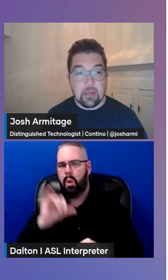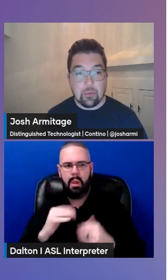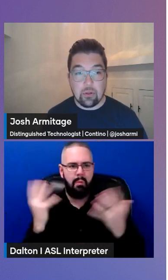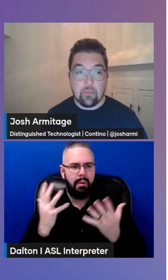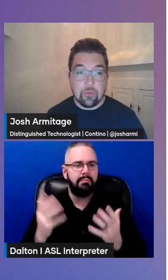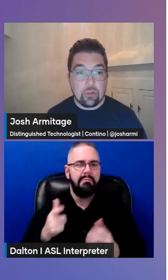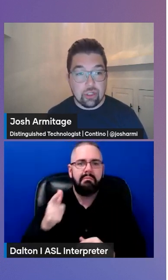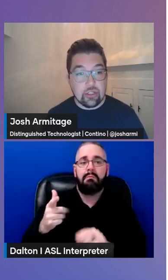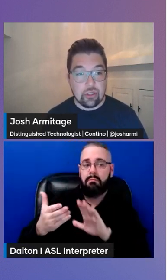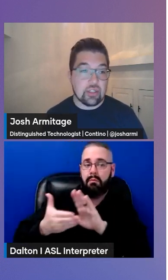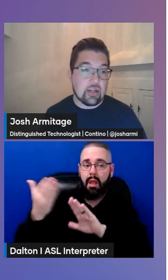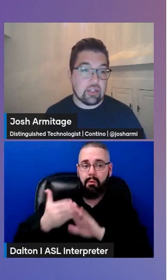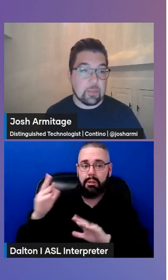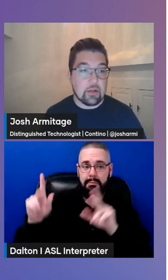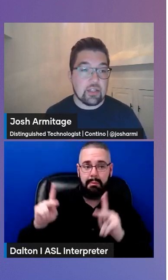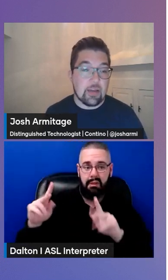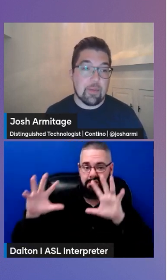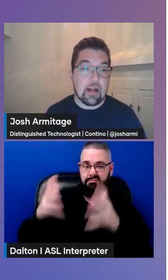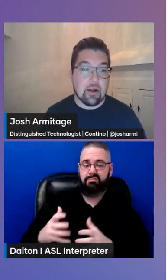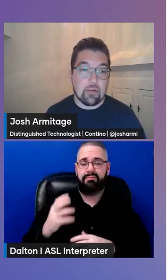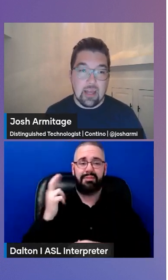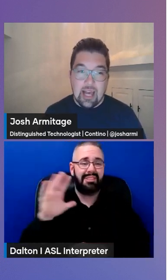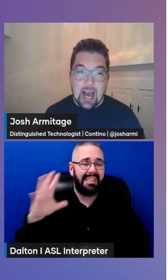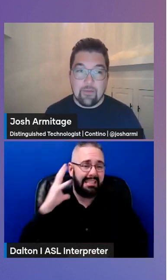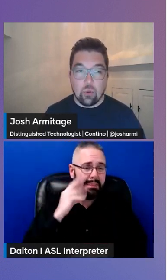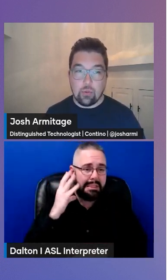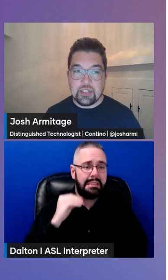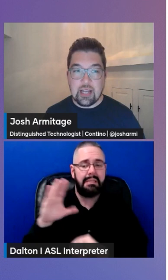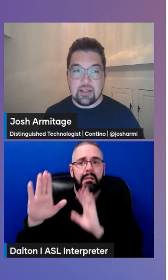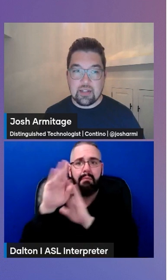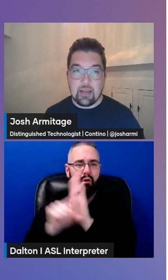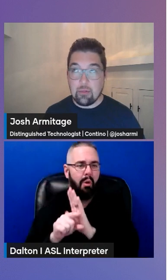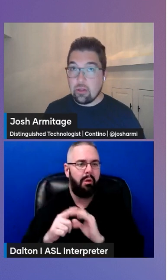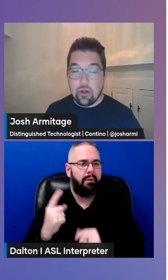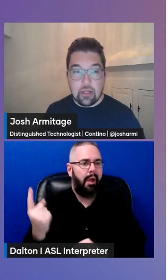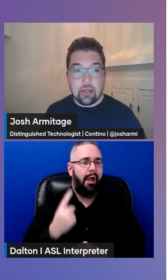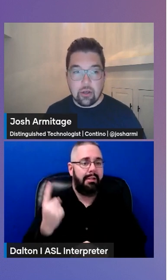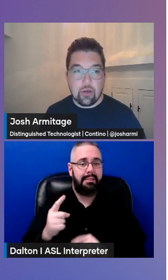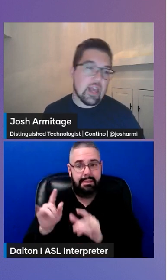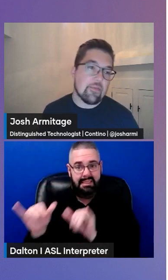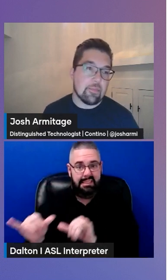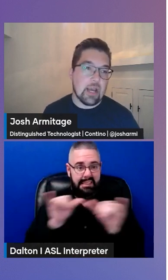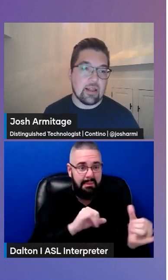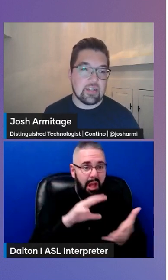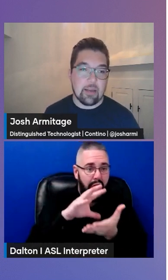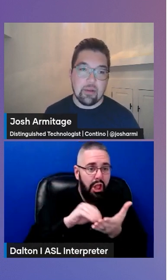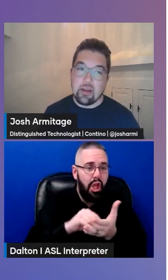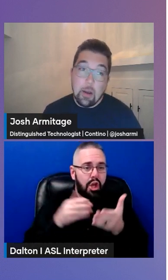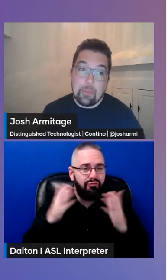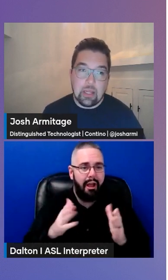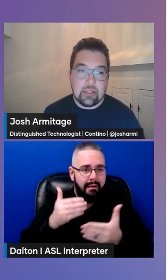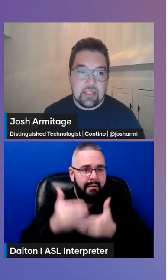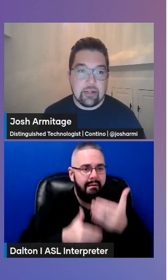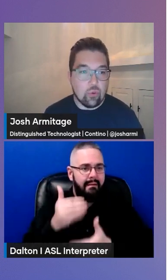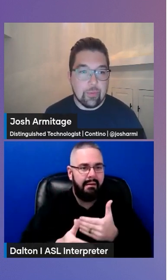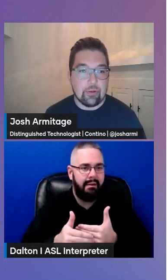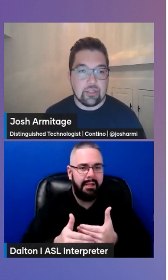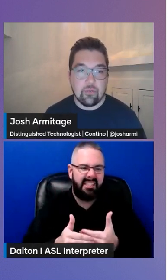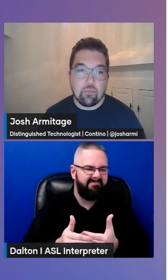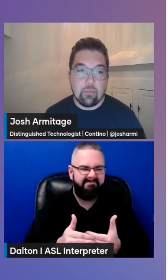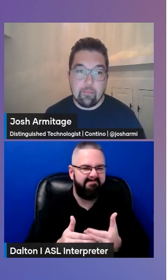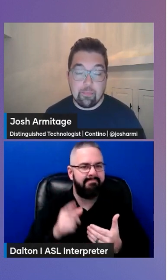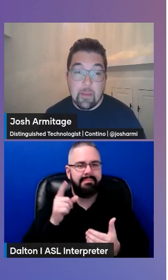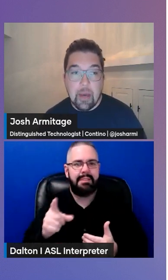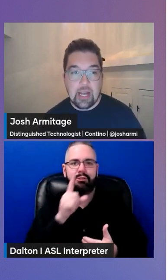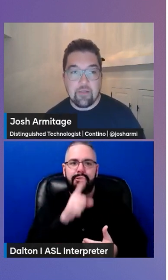Operations people, unfortunately, due to their experience and their background, haven't always had the same learning curve. They haven't paid the same blood debt almost